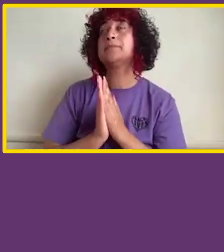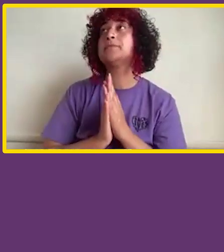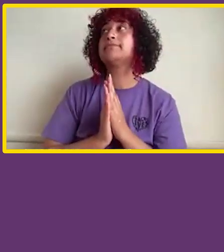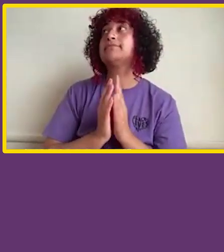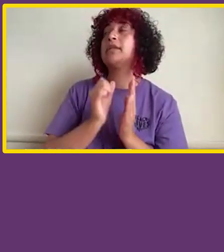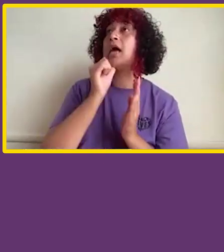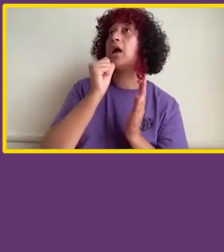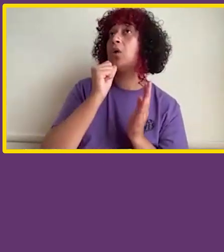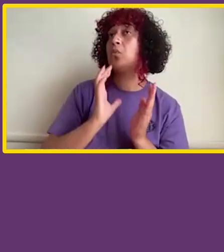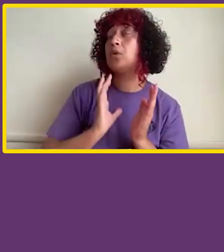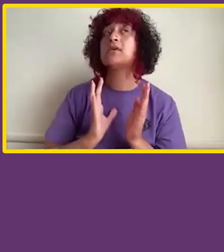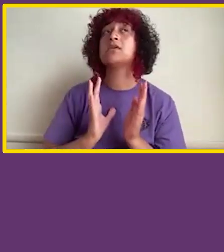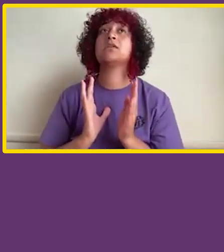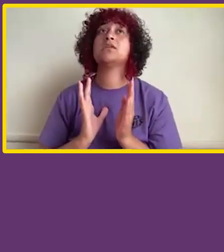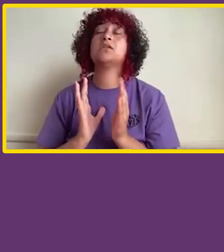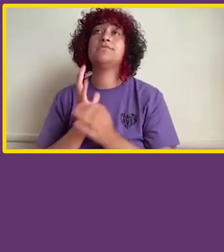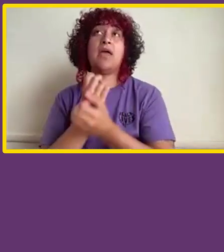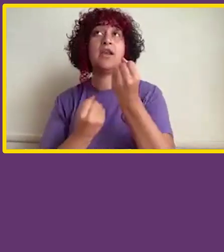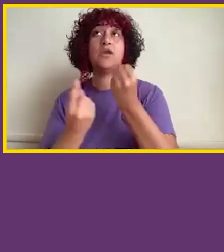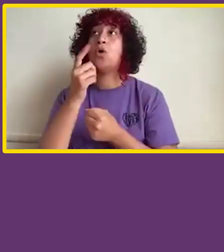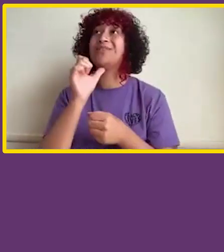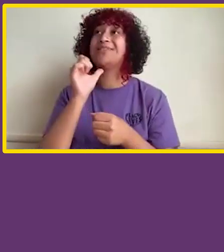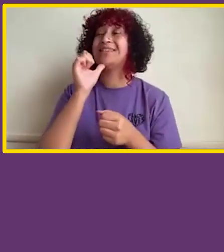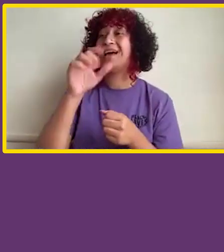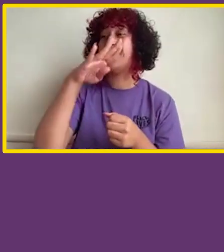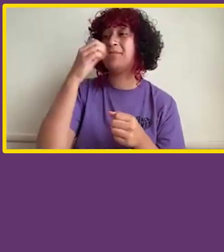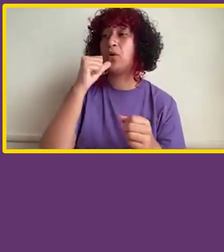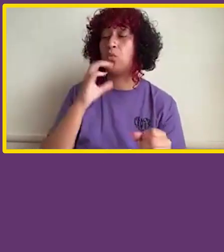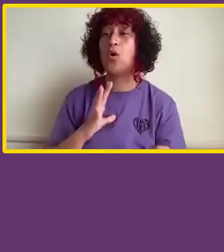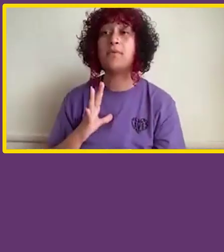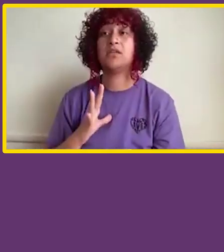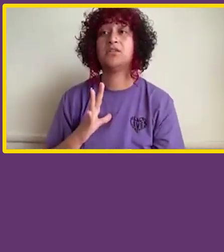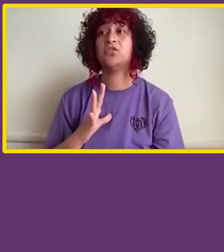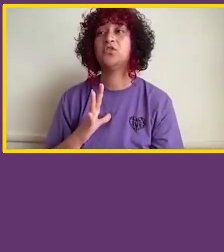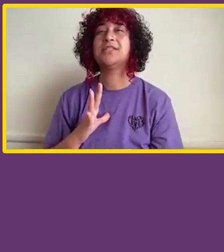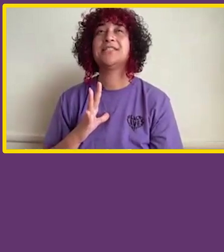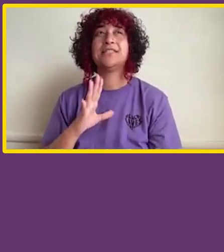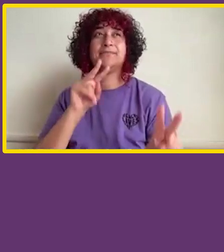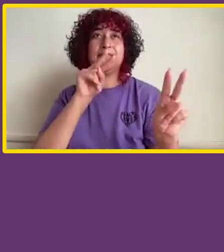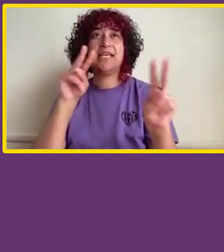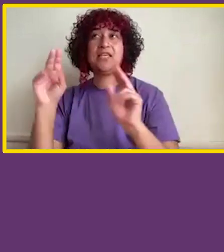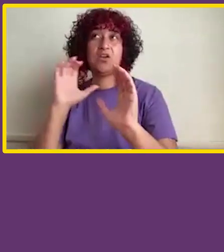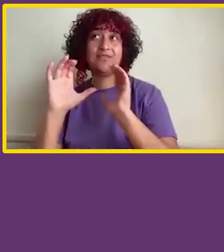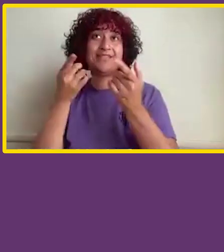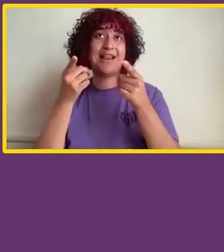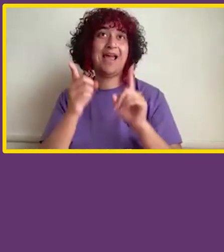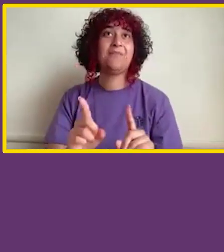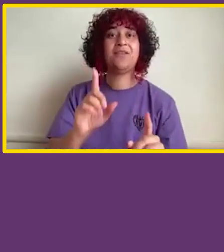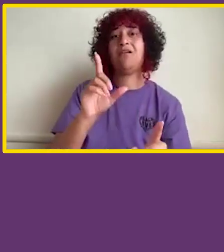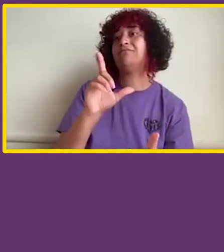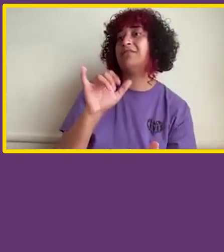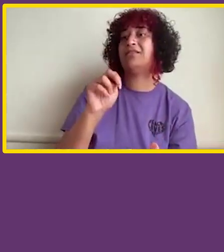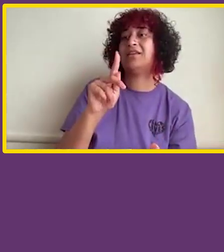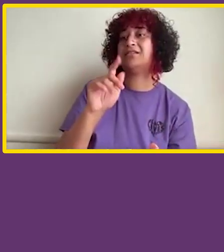non-women, how we as anyone who is not a Black woman and who is seeing these conversations happen on LinkedIn, on other